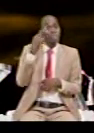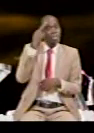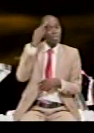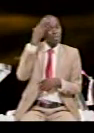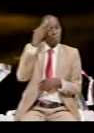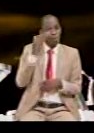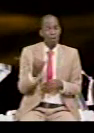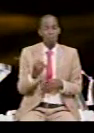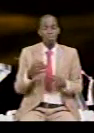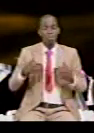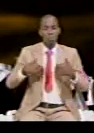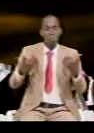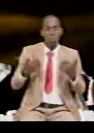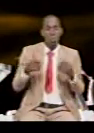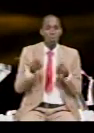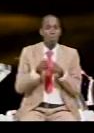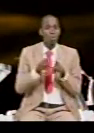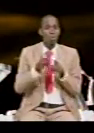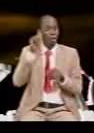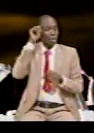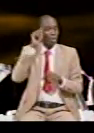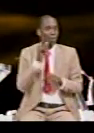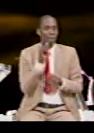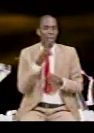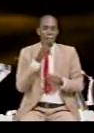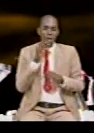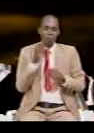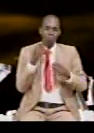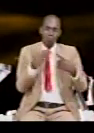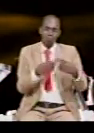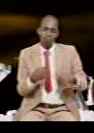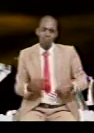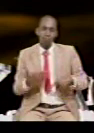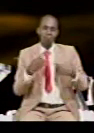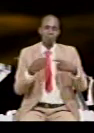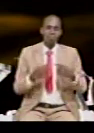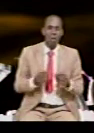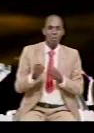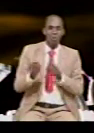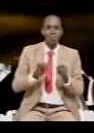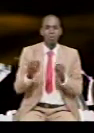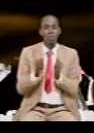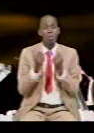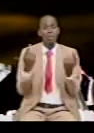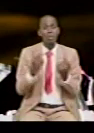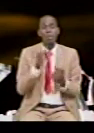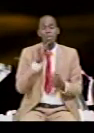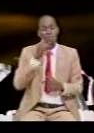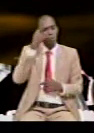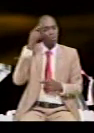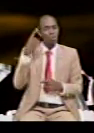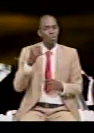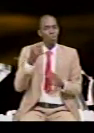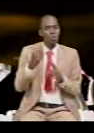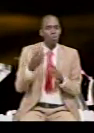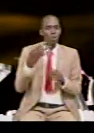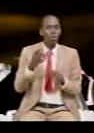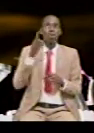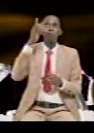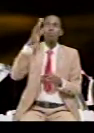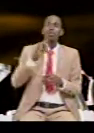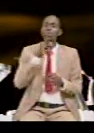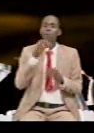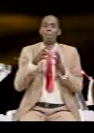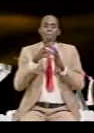even adults, are struggling with sin is because the word of God is not really much in our